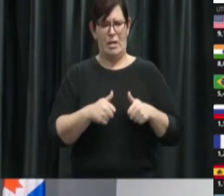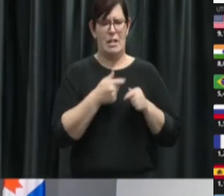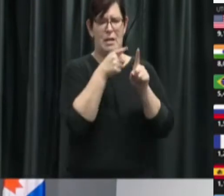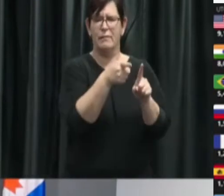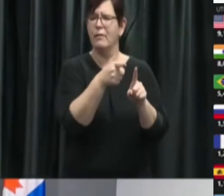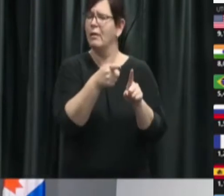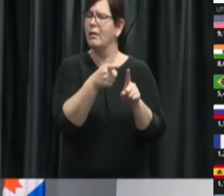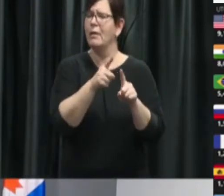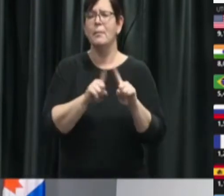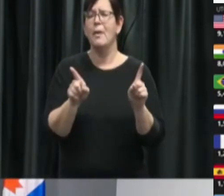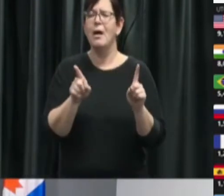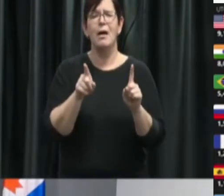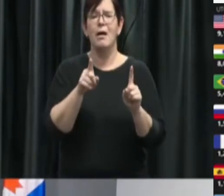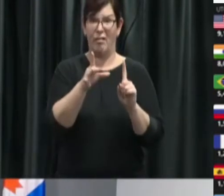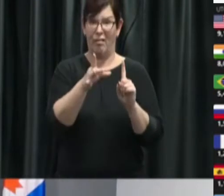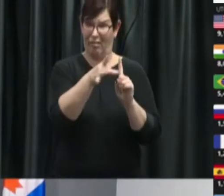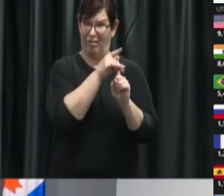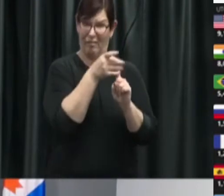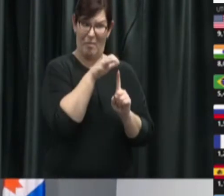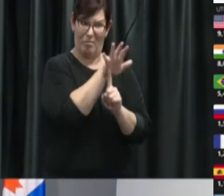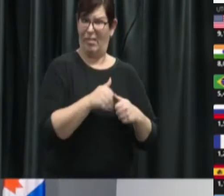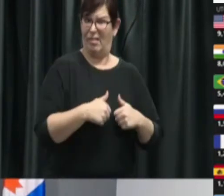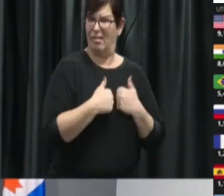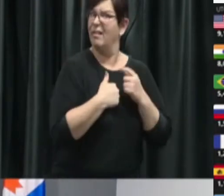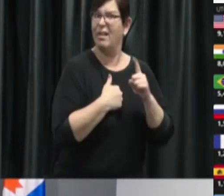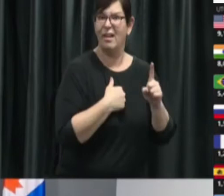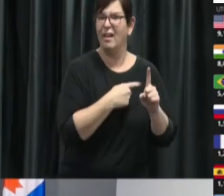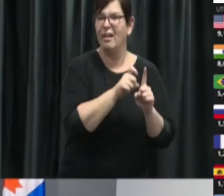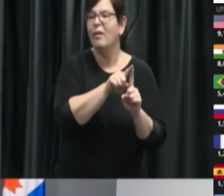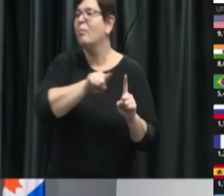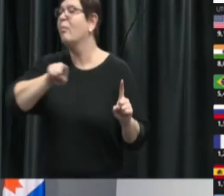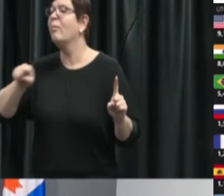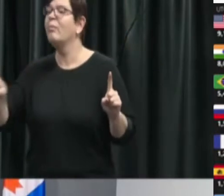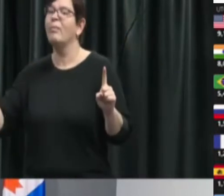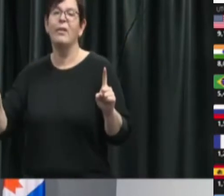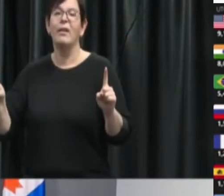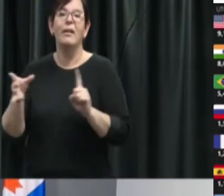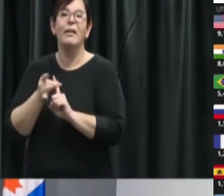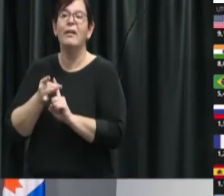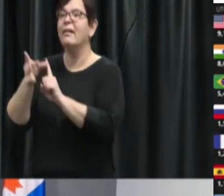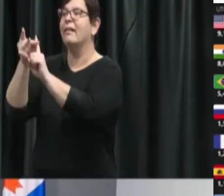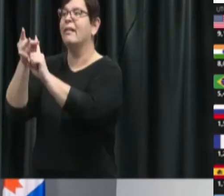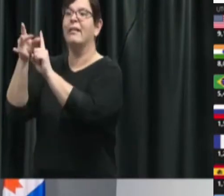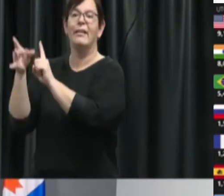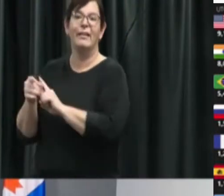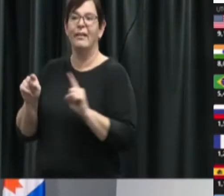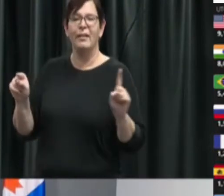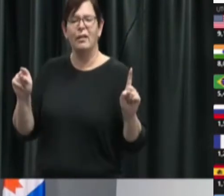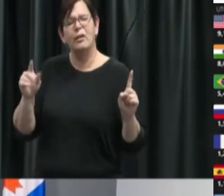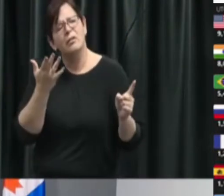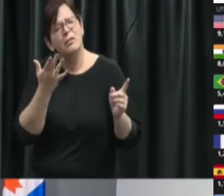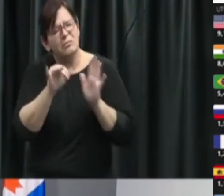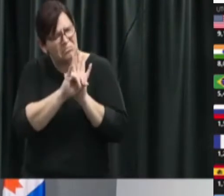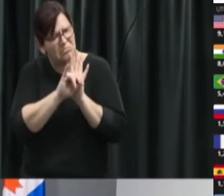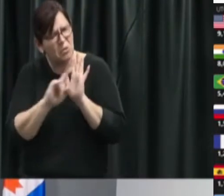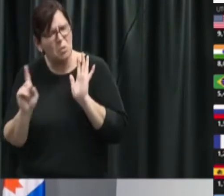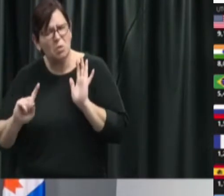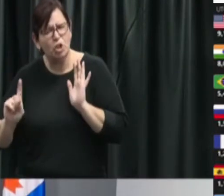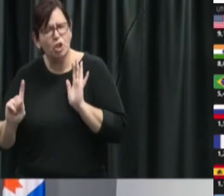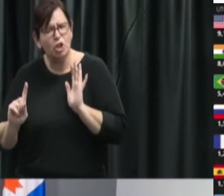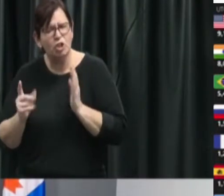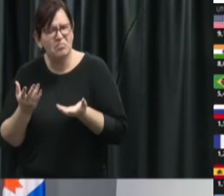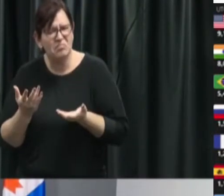actually identify those zones and put that data out there? And it seemed like the suggestion was that there could be